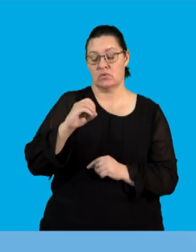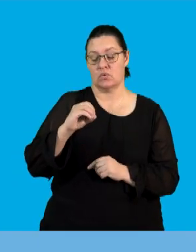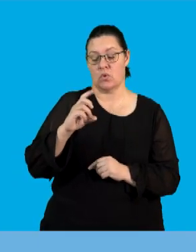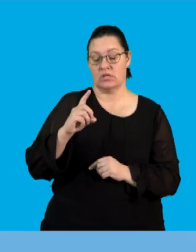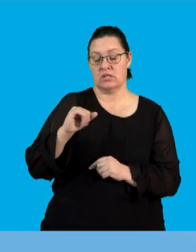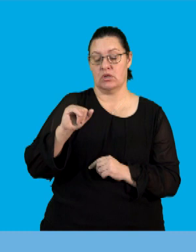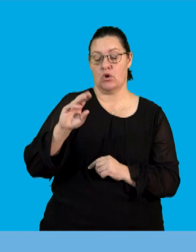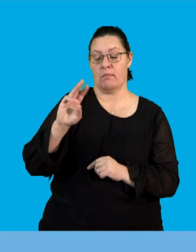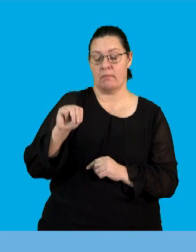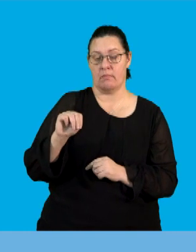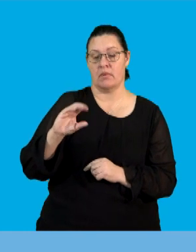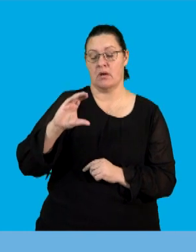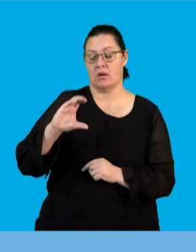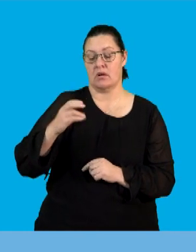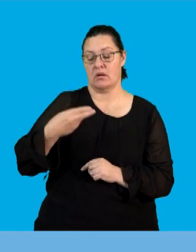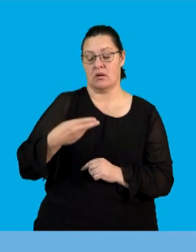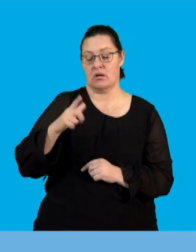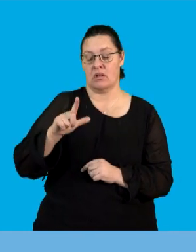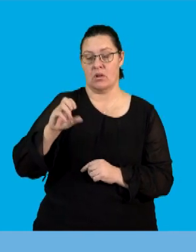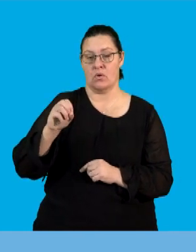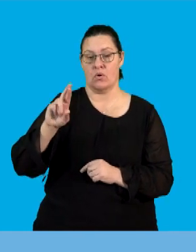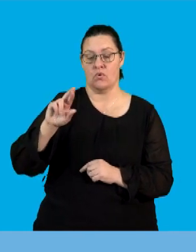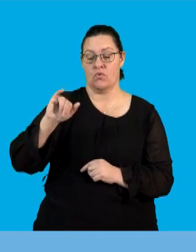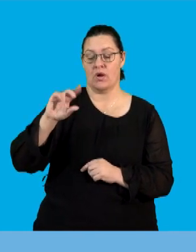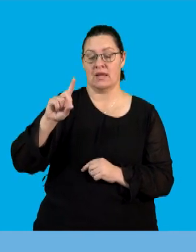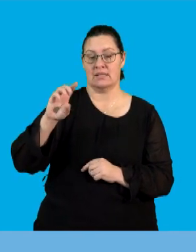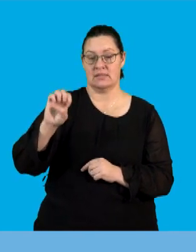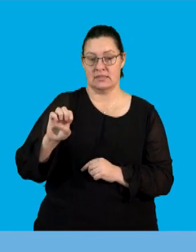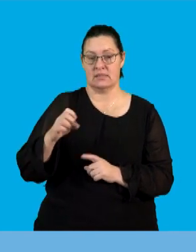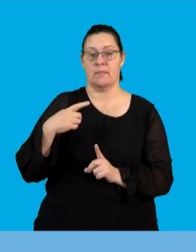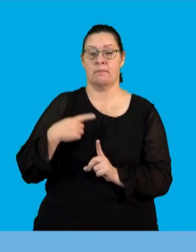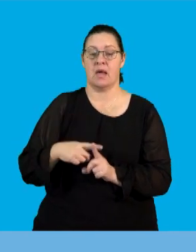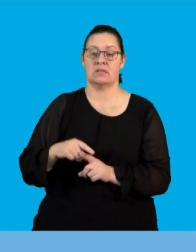sodium chloride and water. So in words, we have sodium